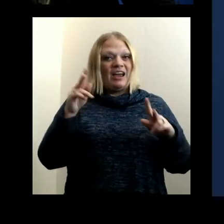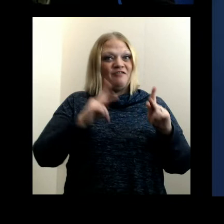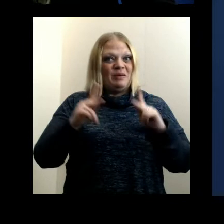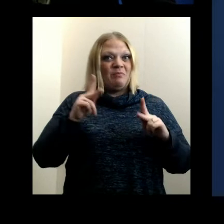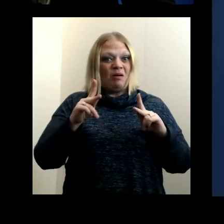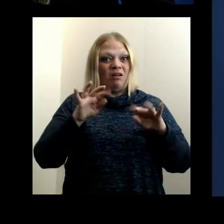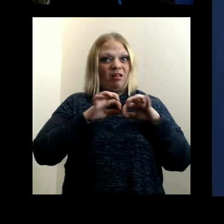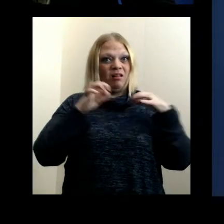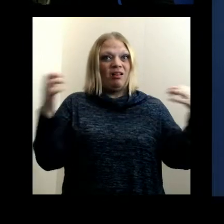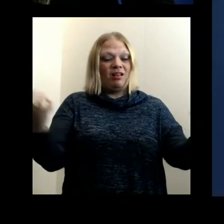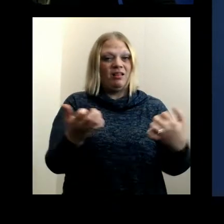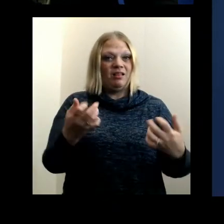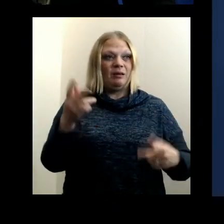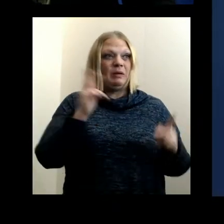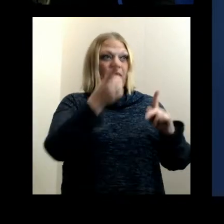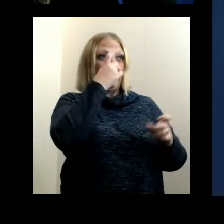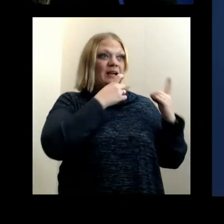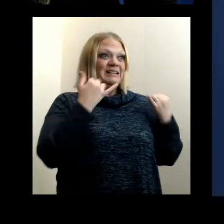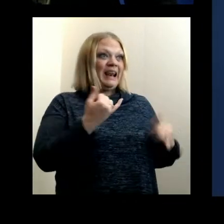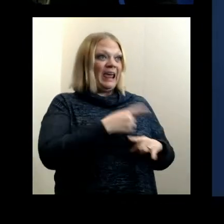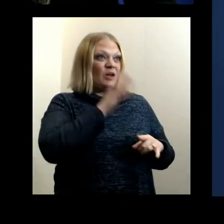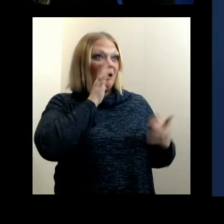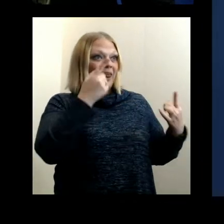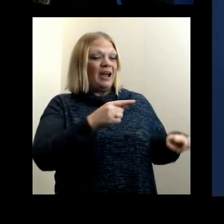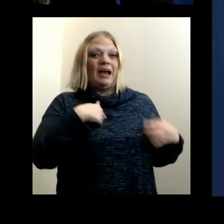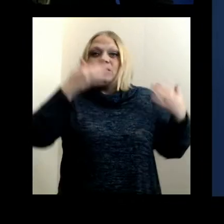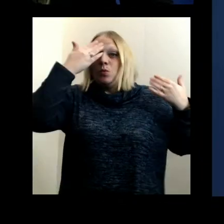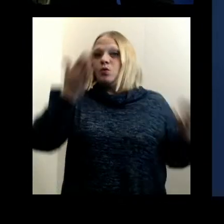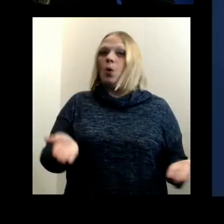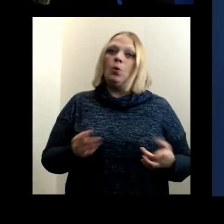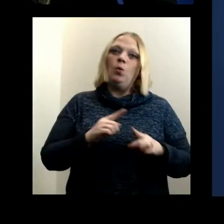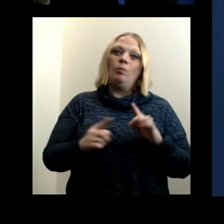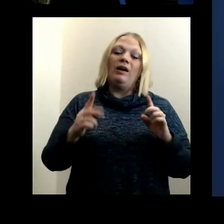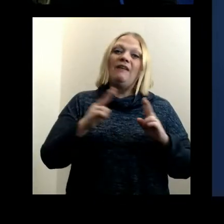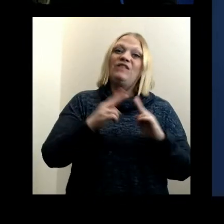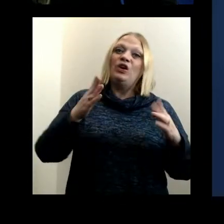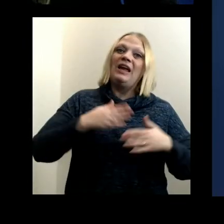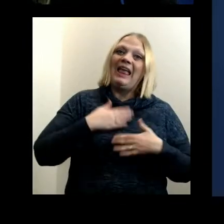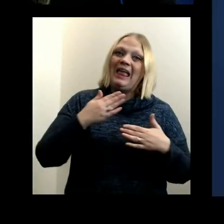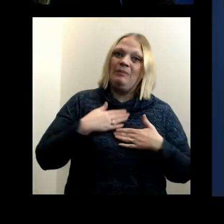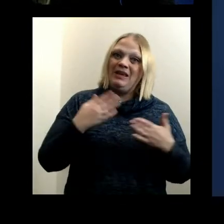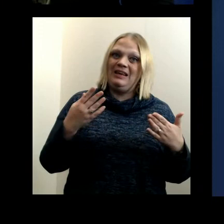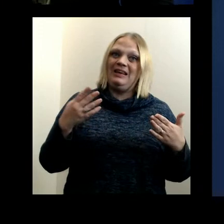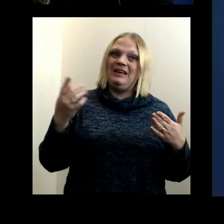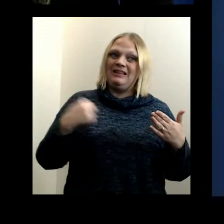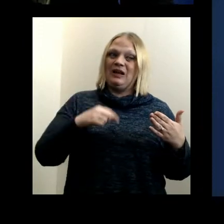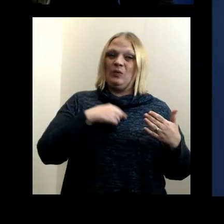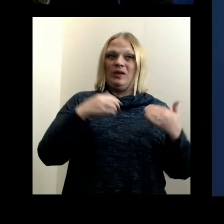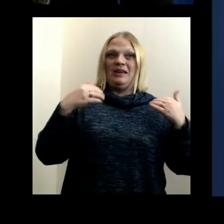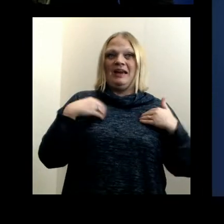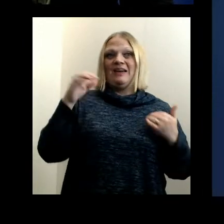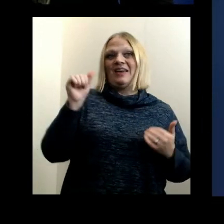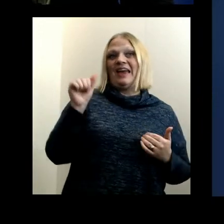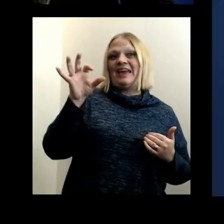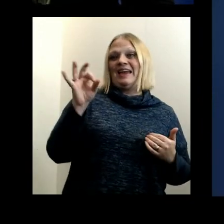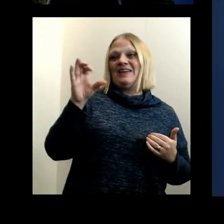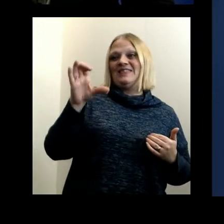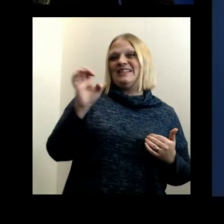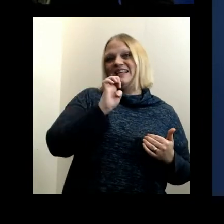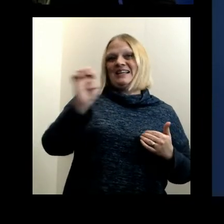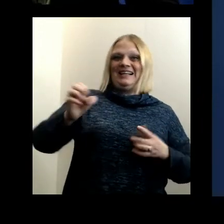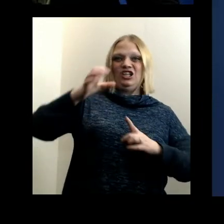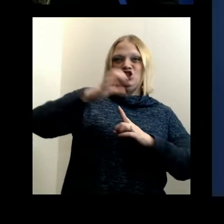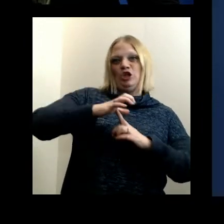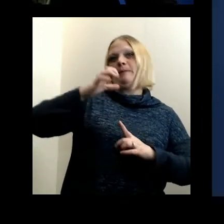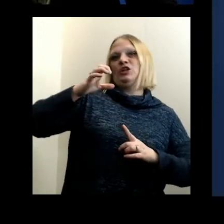people ask me today, is it going to happen? I don't know, but I am very happy and glad that we do have an AFC East championship